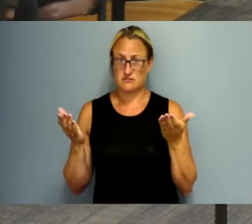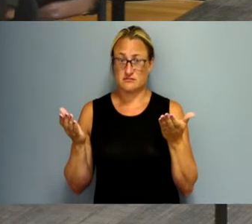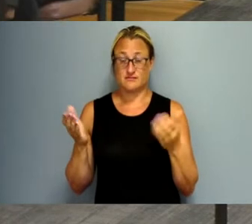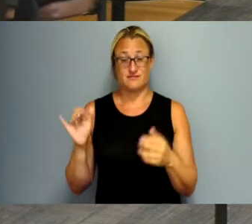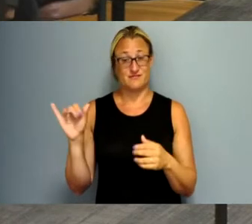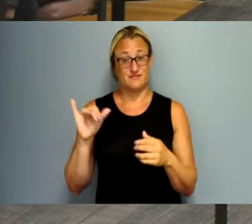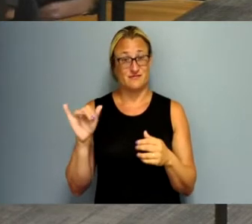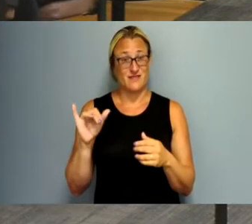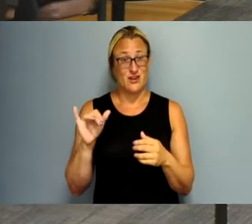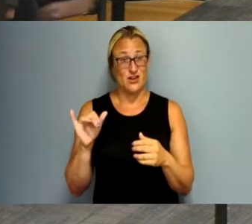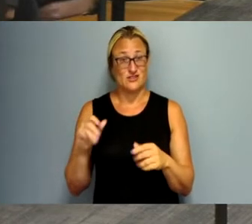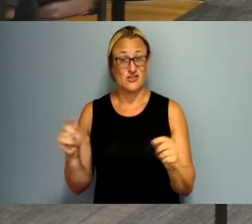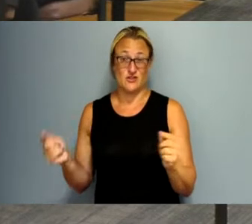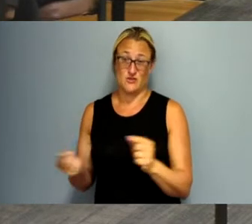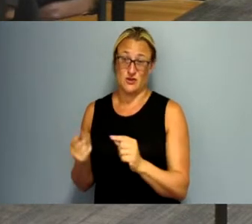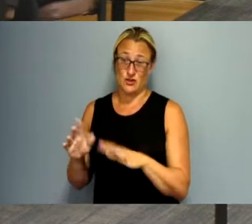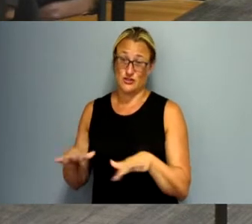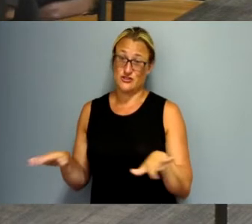did it and you hurt kids.